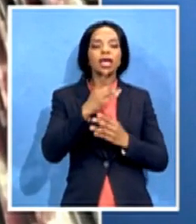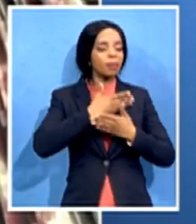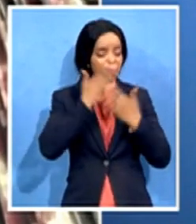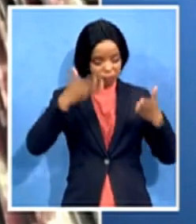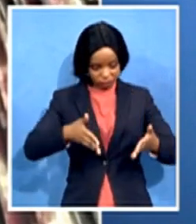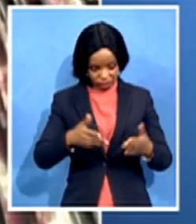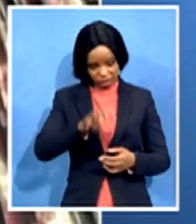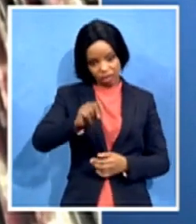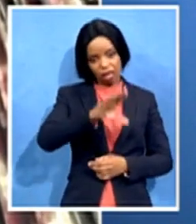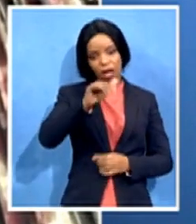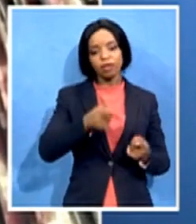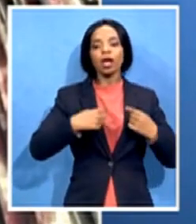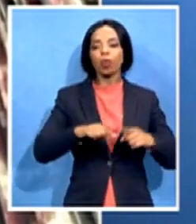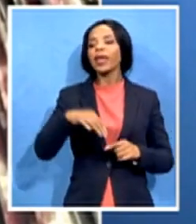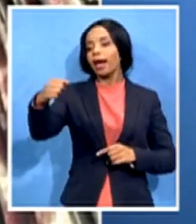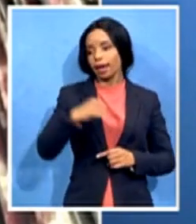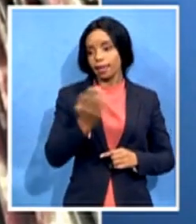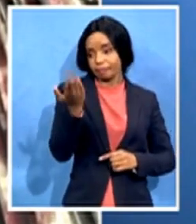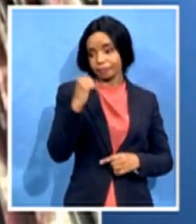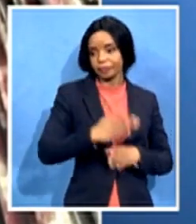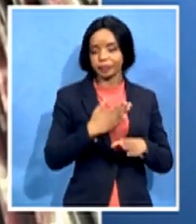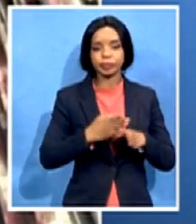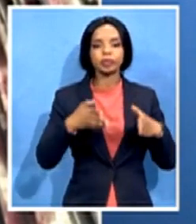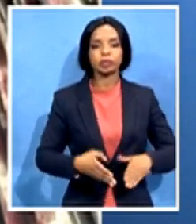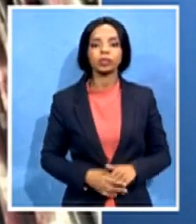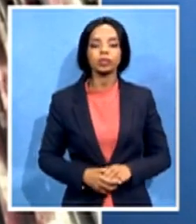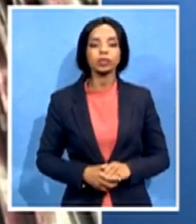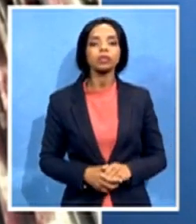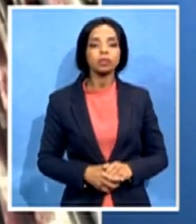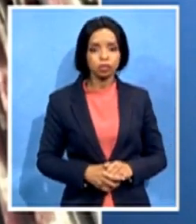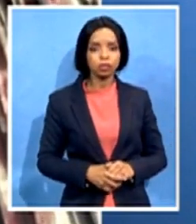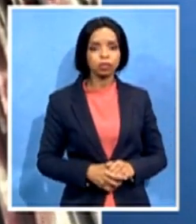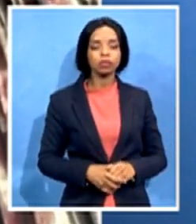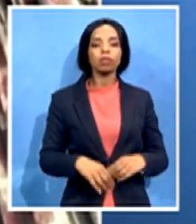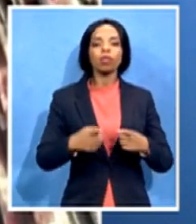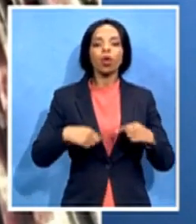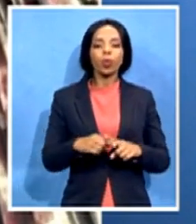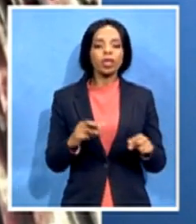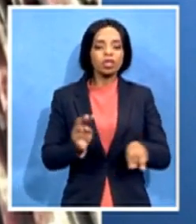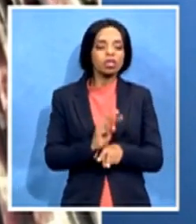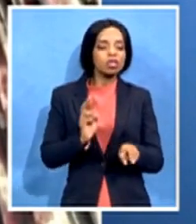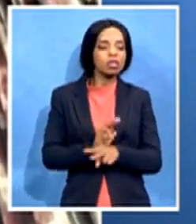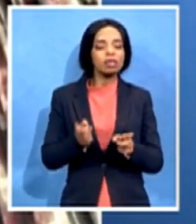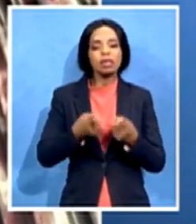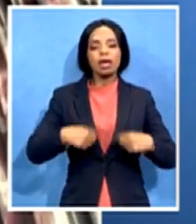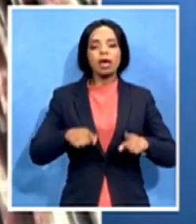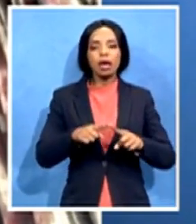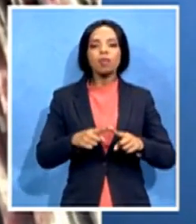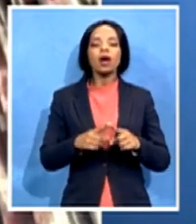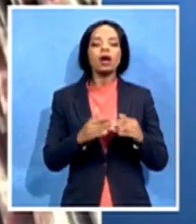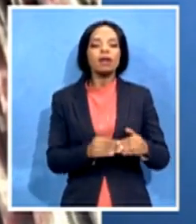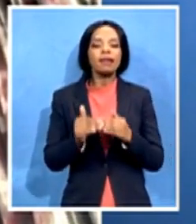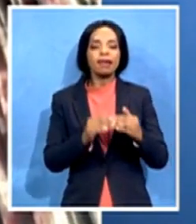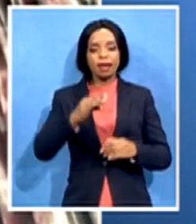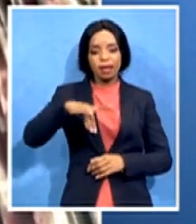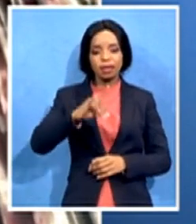not after our animals are moving up and down alone. Yes, we understand, we agree